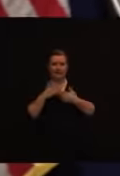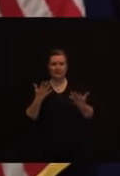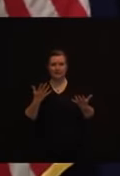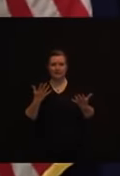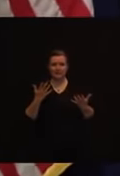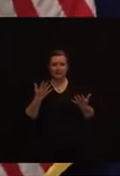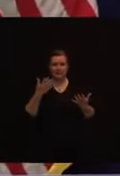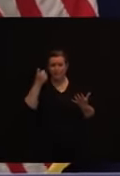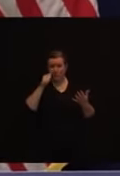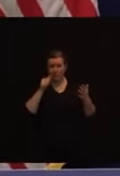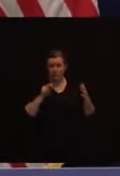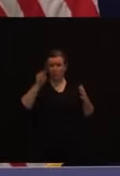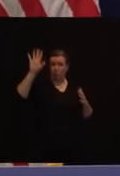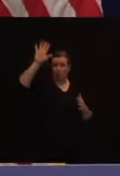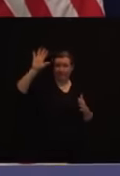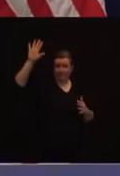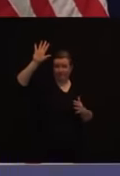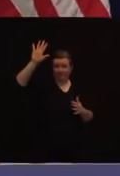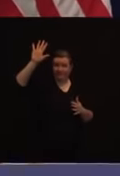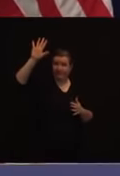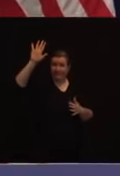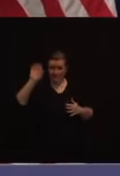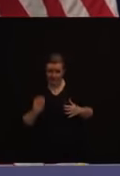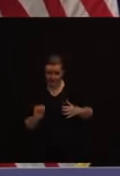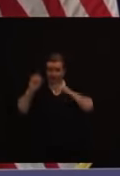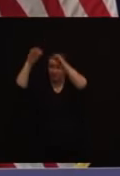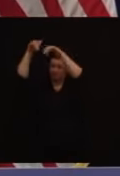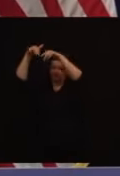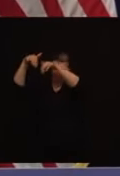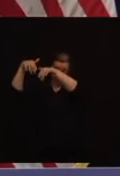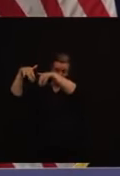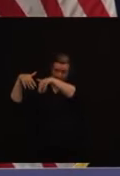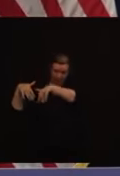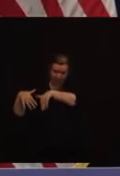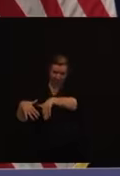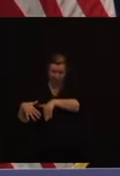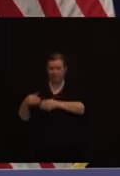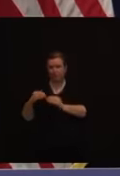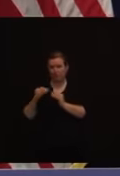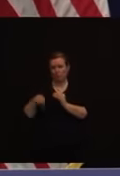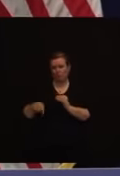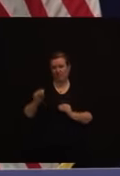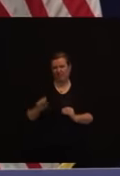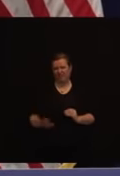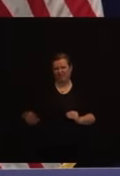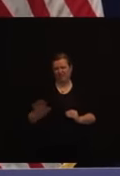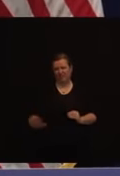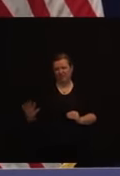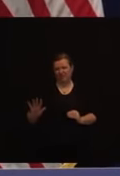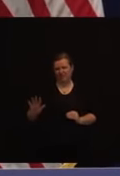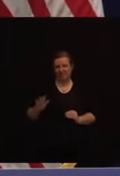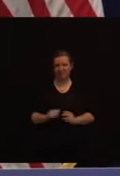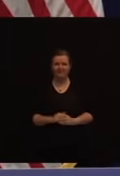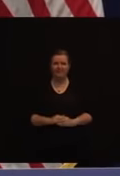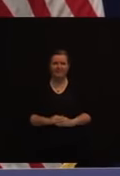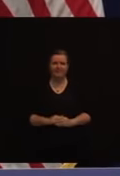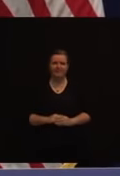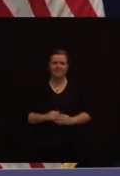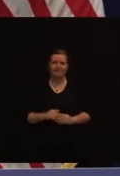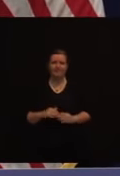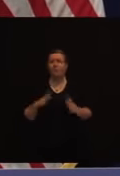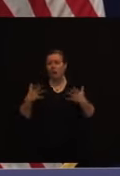Pat, thank you for that. I'm going to mask up here as we get ready to go. Again, tomorrow at